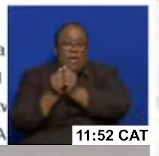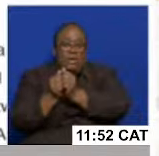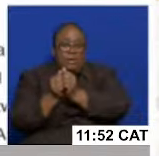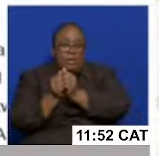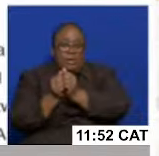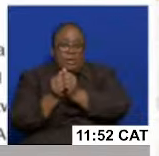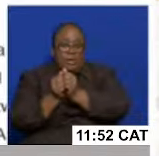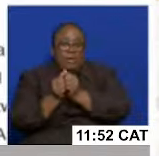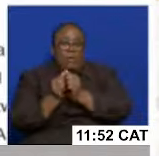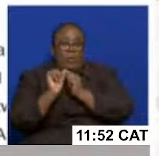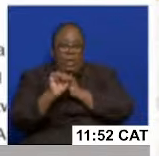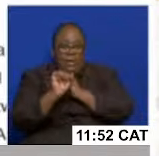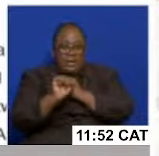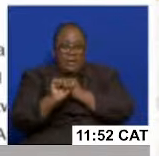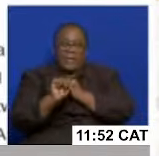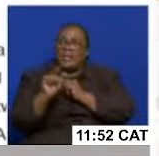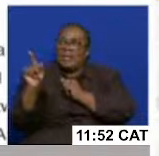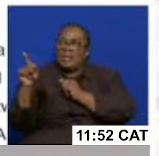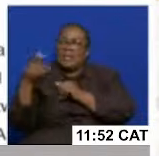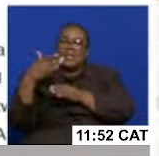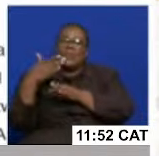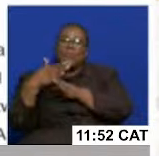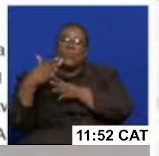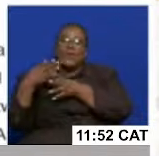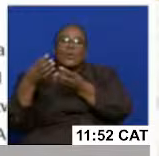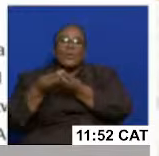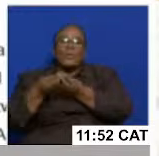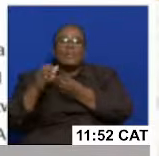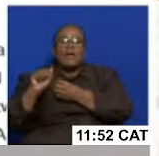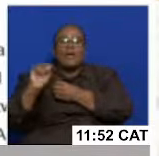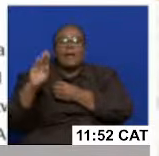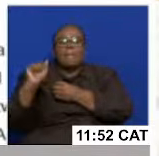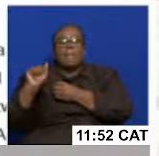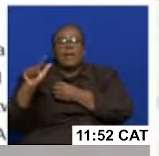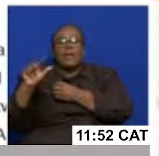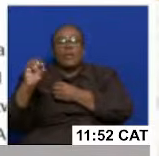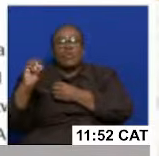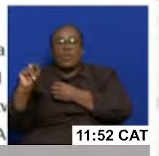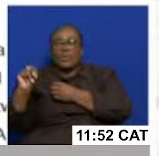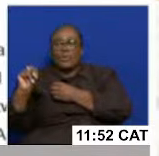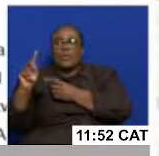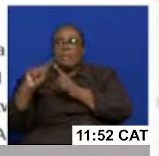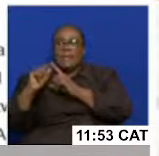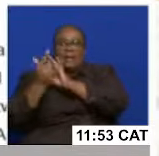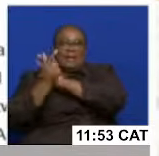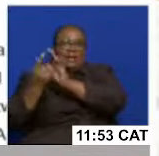paragraph 4 is the same person as the Django you have given evidence about today?